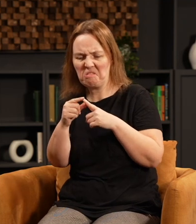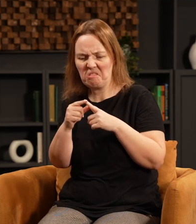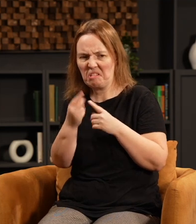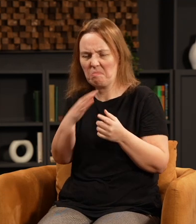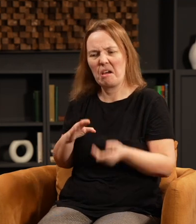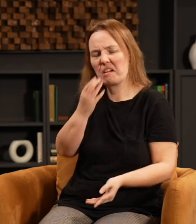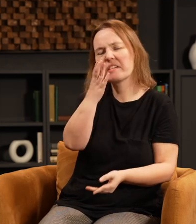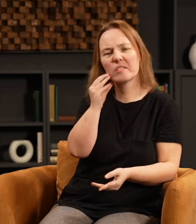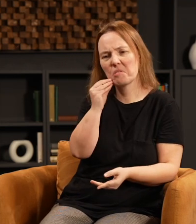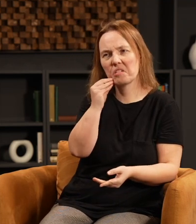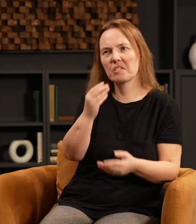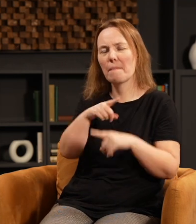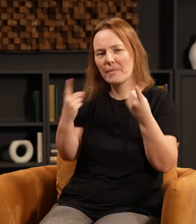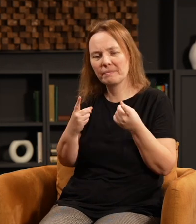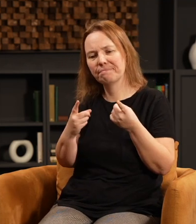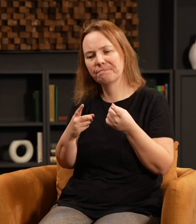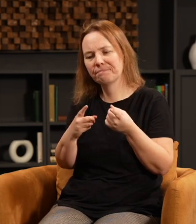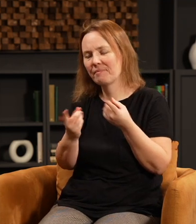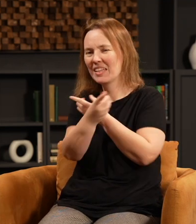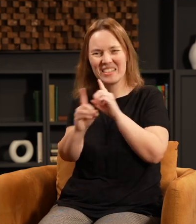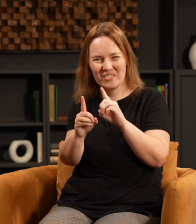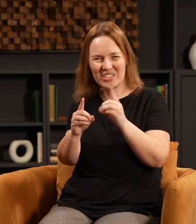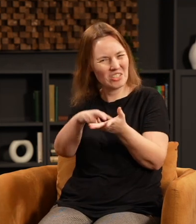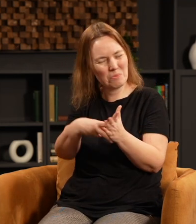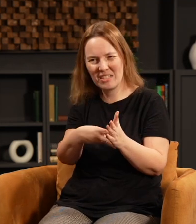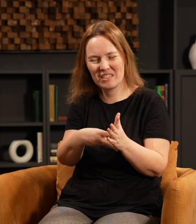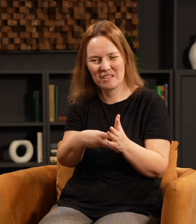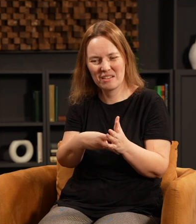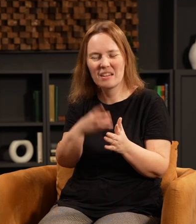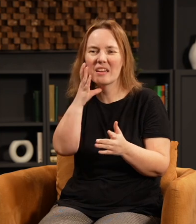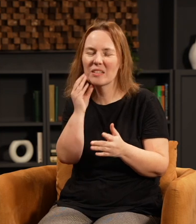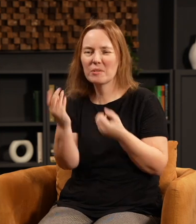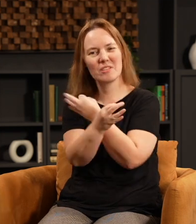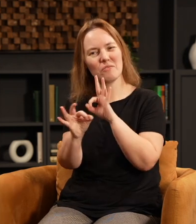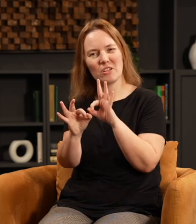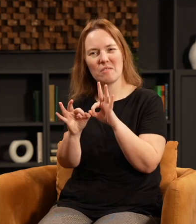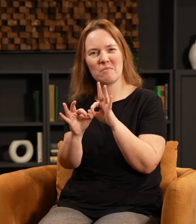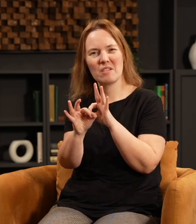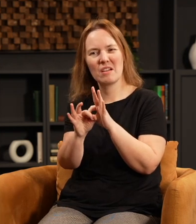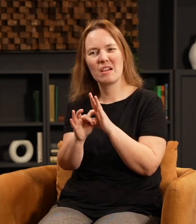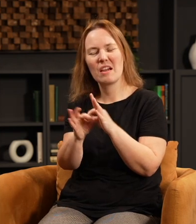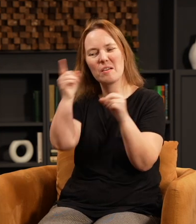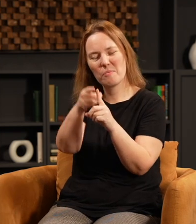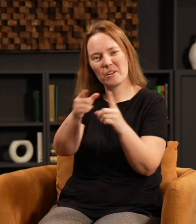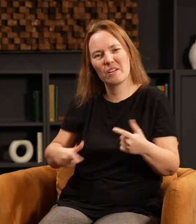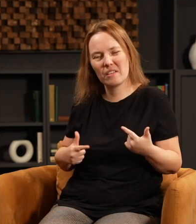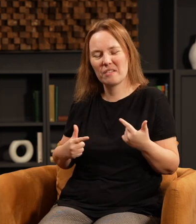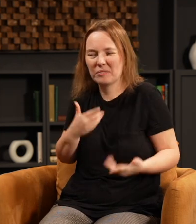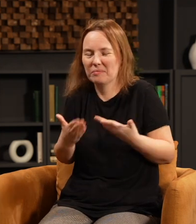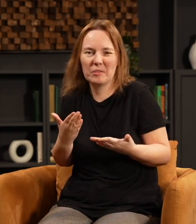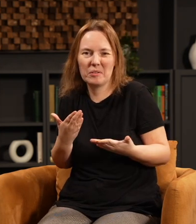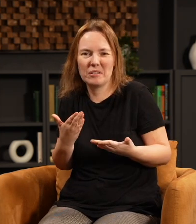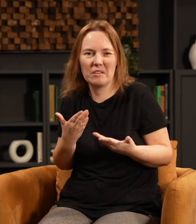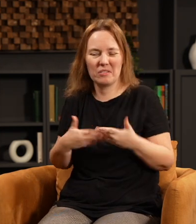bad experiences or whatever. But all deliverance simply means is just experiencing freedom at a point in our life where maybe we